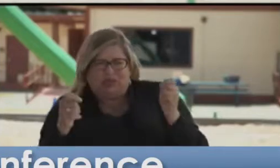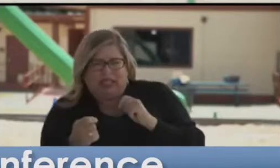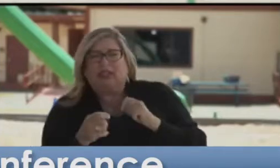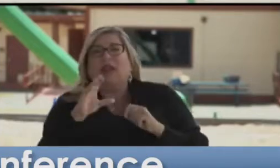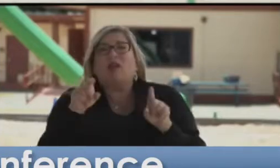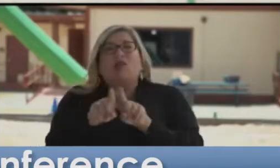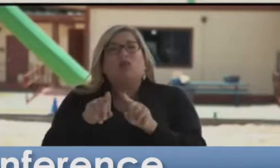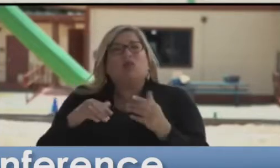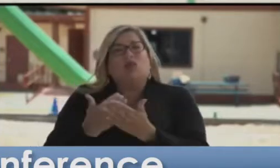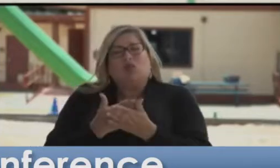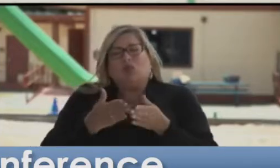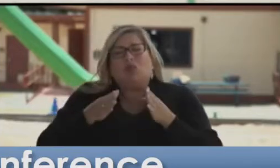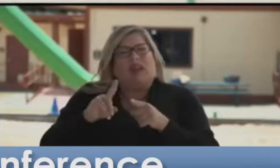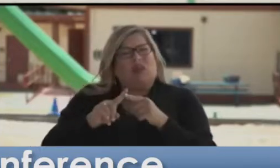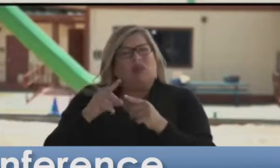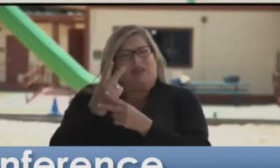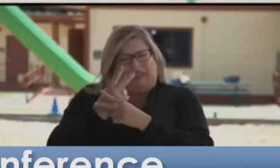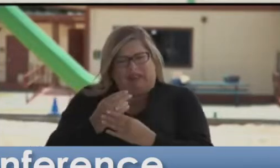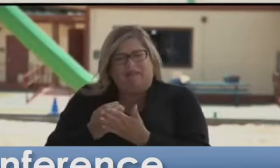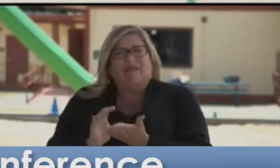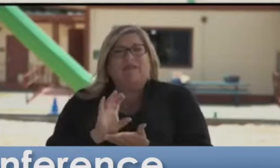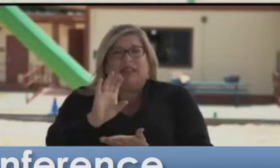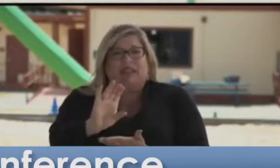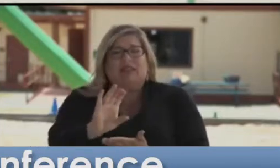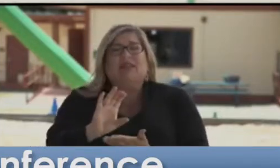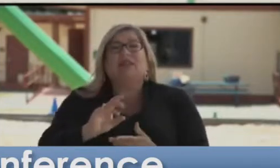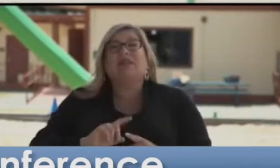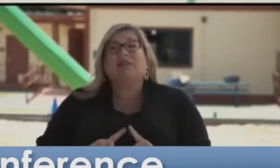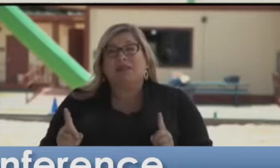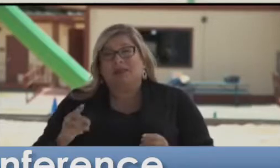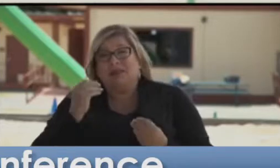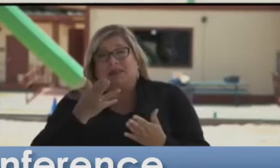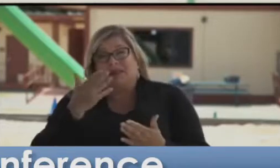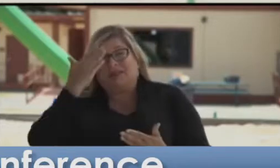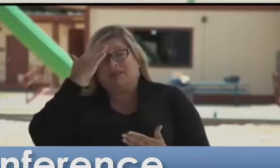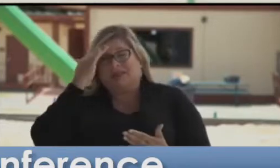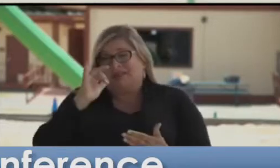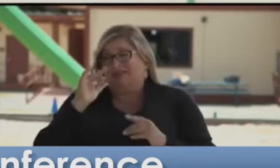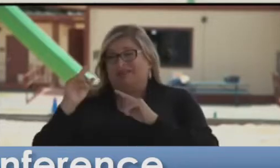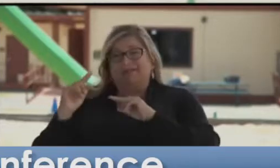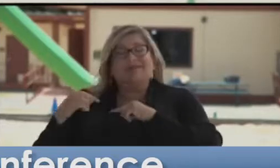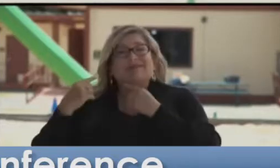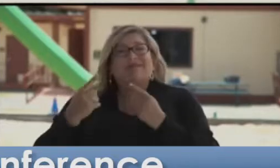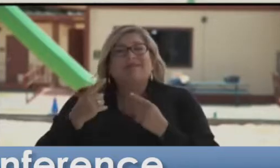funding formula. But this set of interlocking